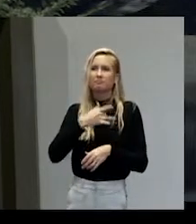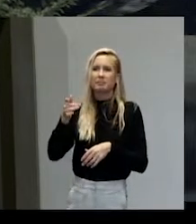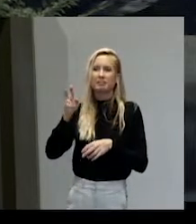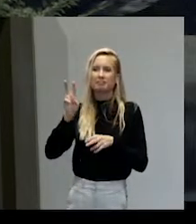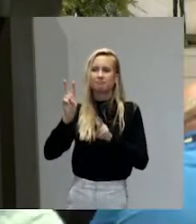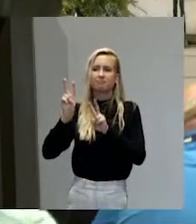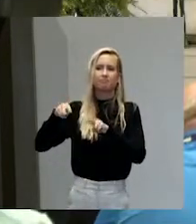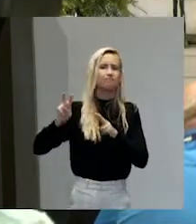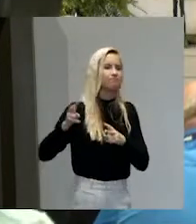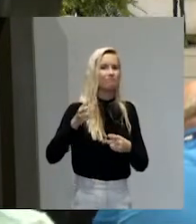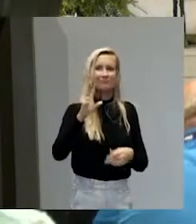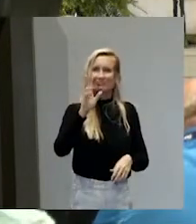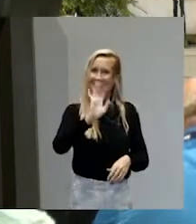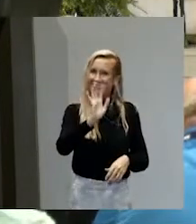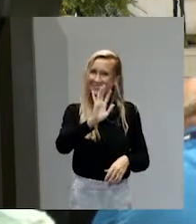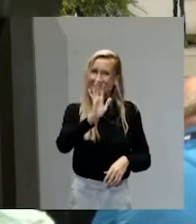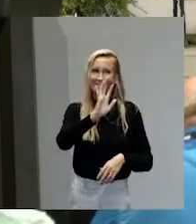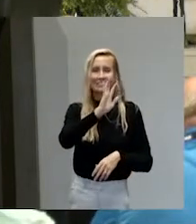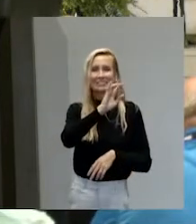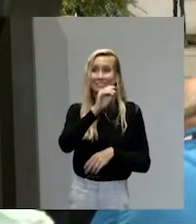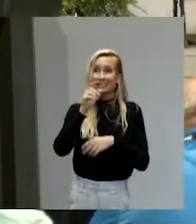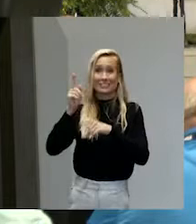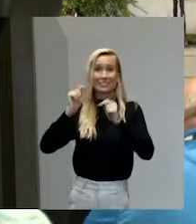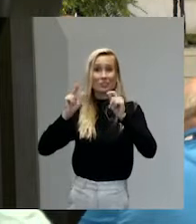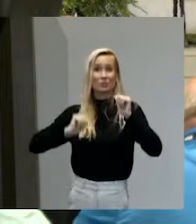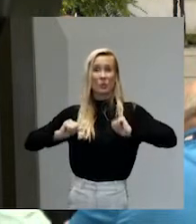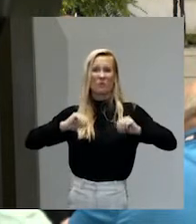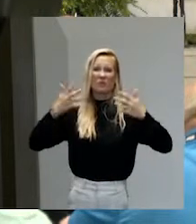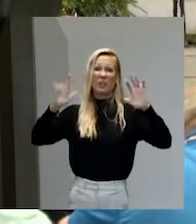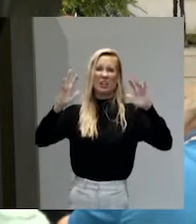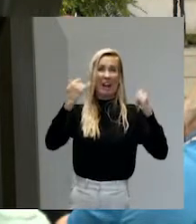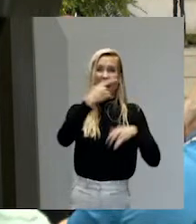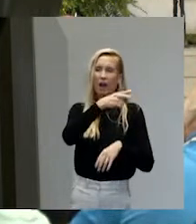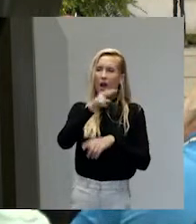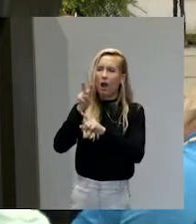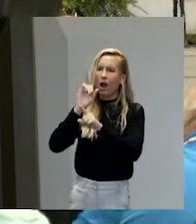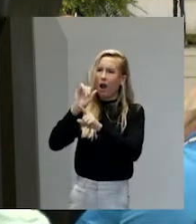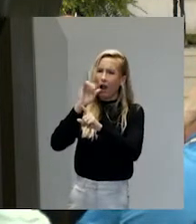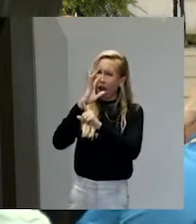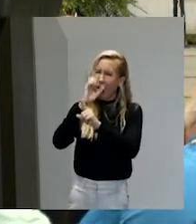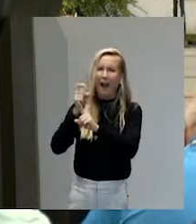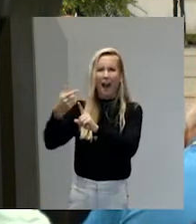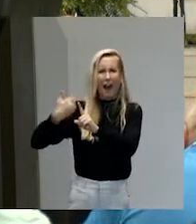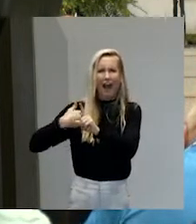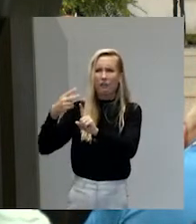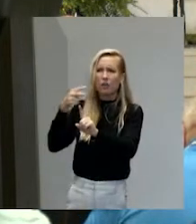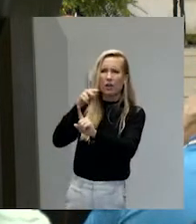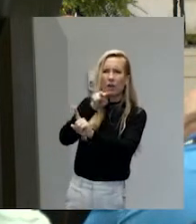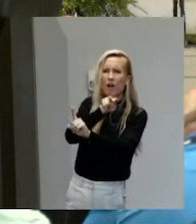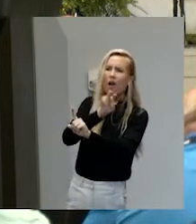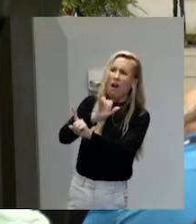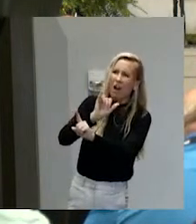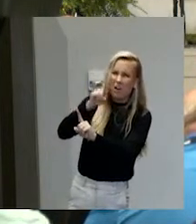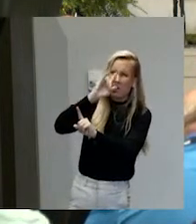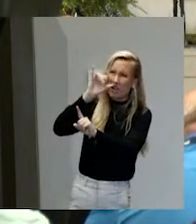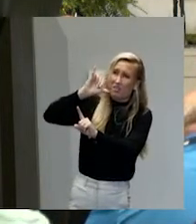I think one of the things that this show does really well, which not, because there's been, you know, autistic representation in media before, but